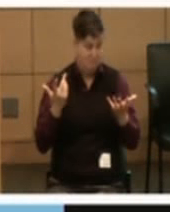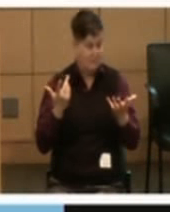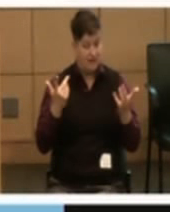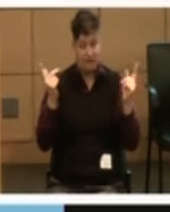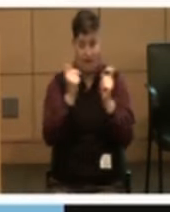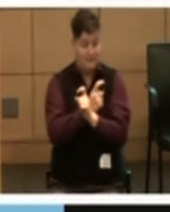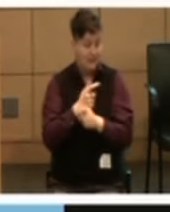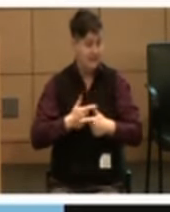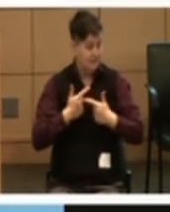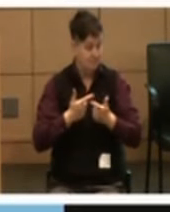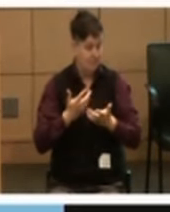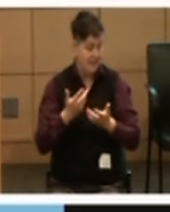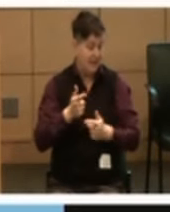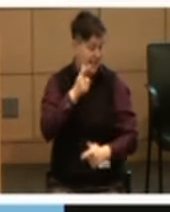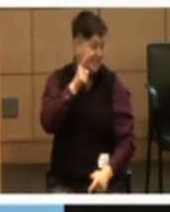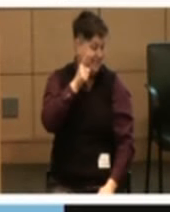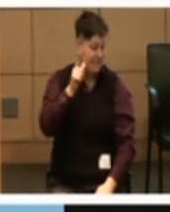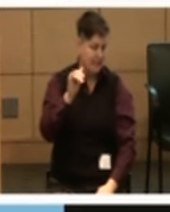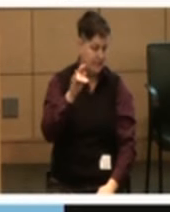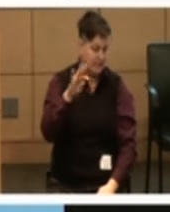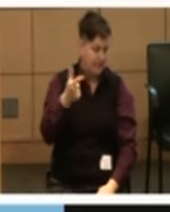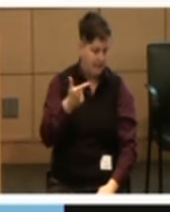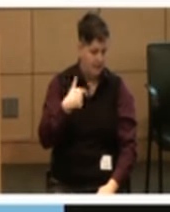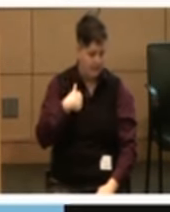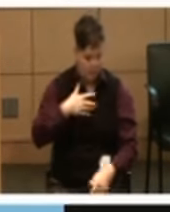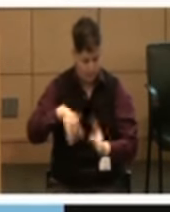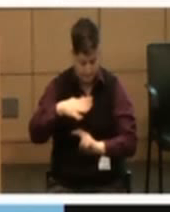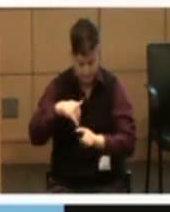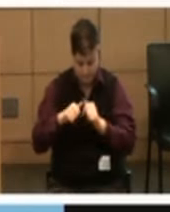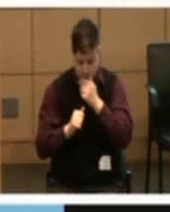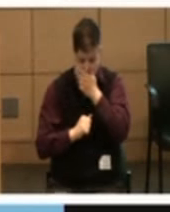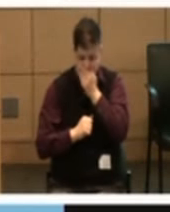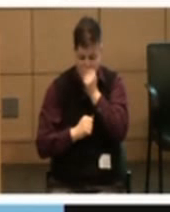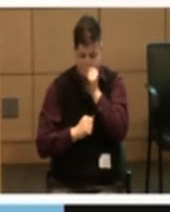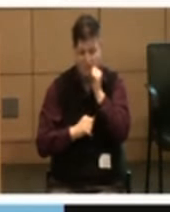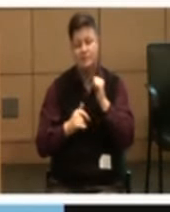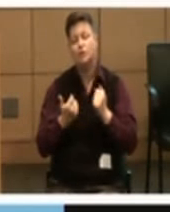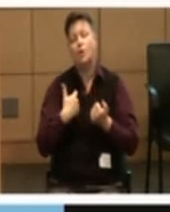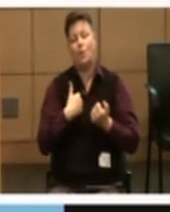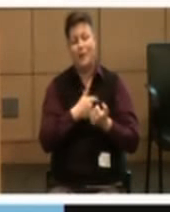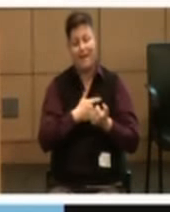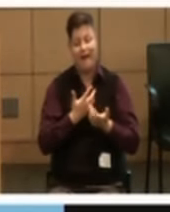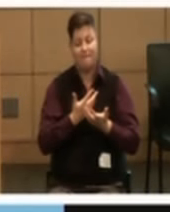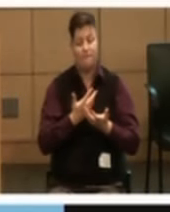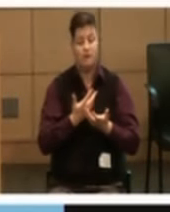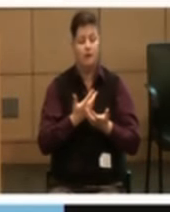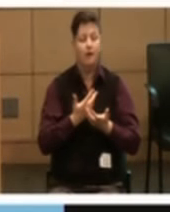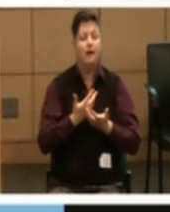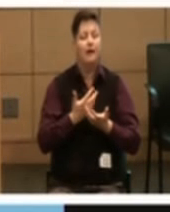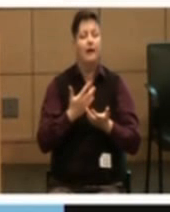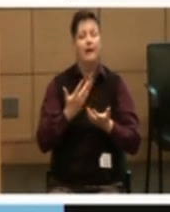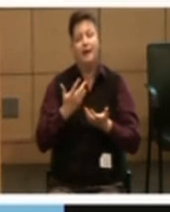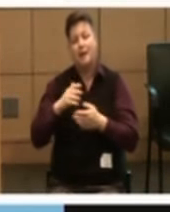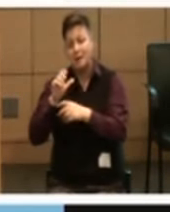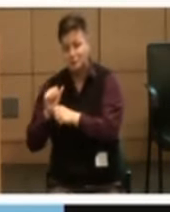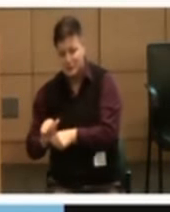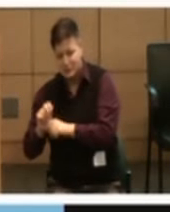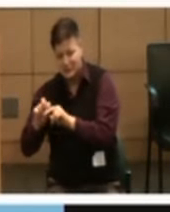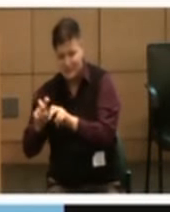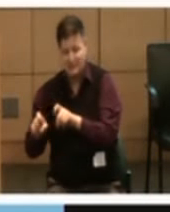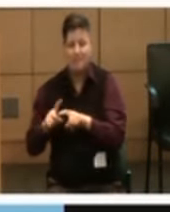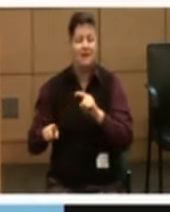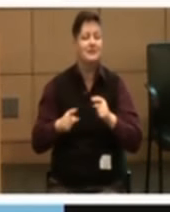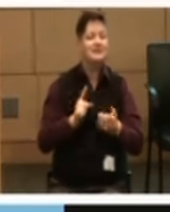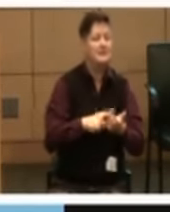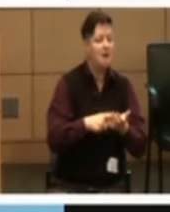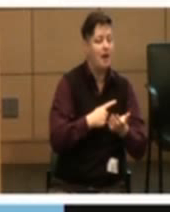environments? Well, we can look at our not-so-traditional assessments that are sometimes included. I know that